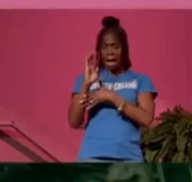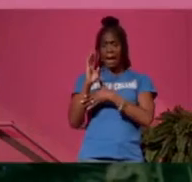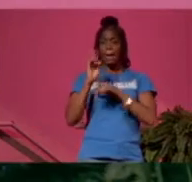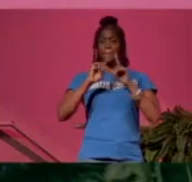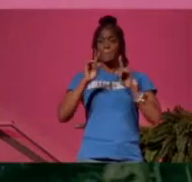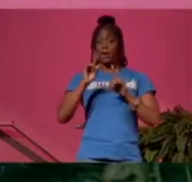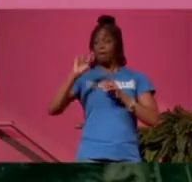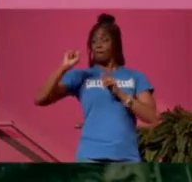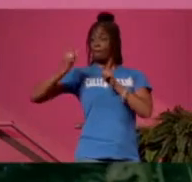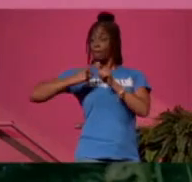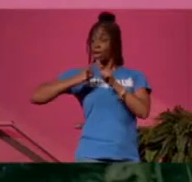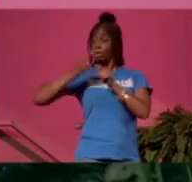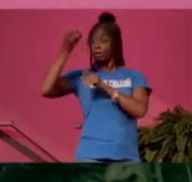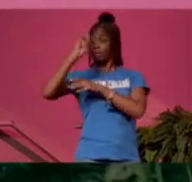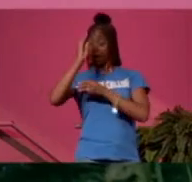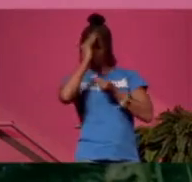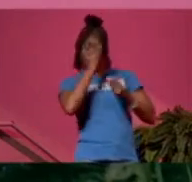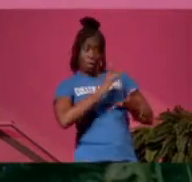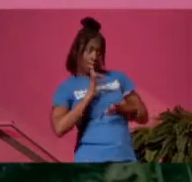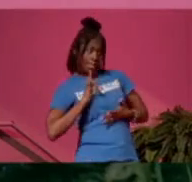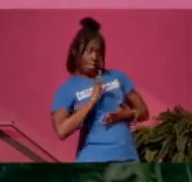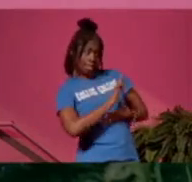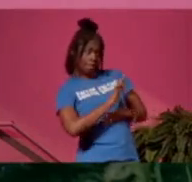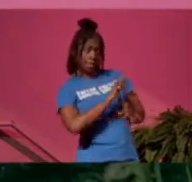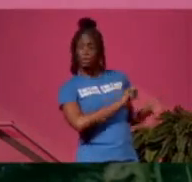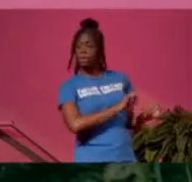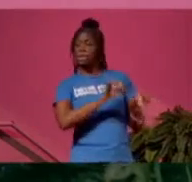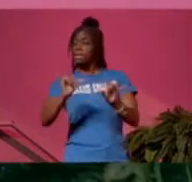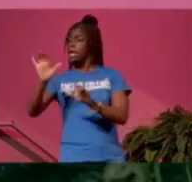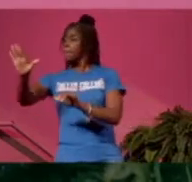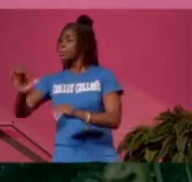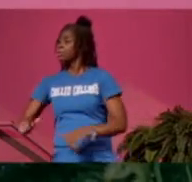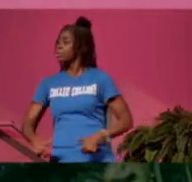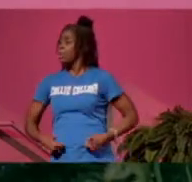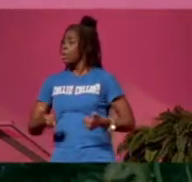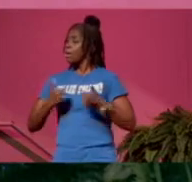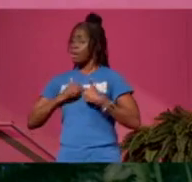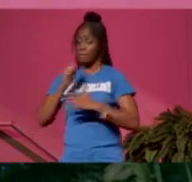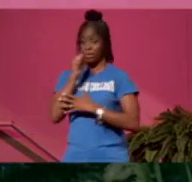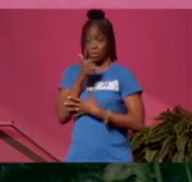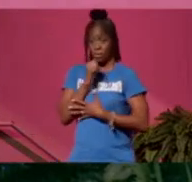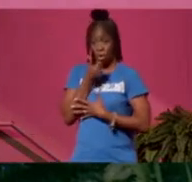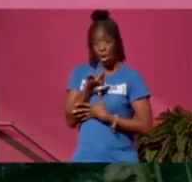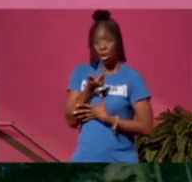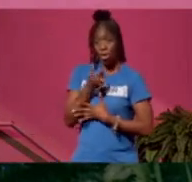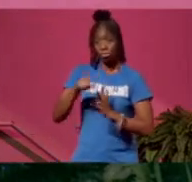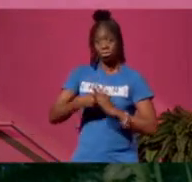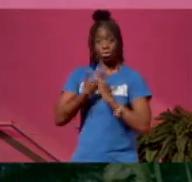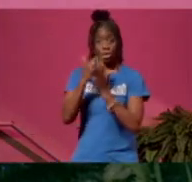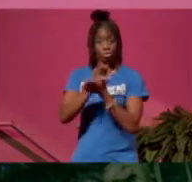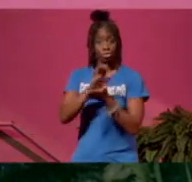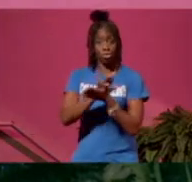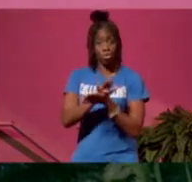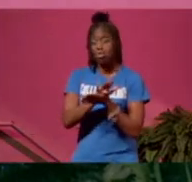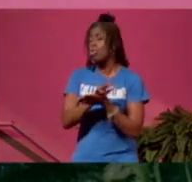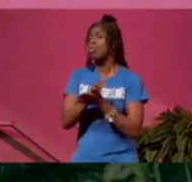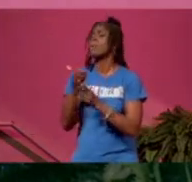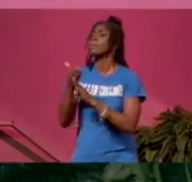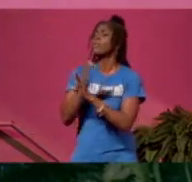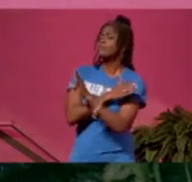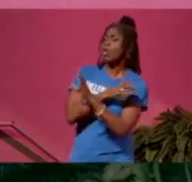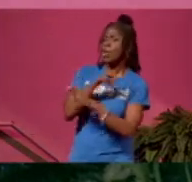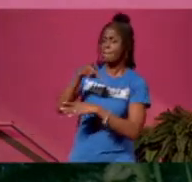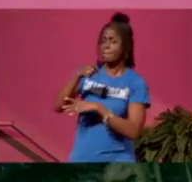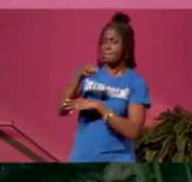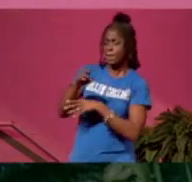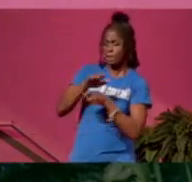And that's what I want to tell somebody here today. Before you go to school tomorrow, before you got to go back to deal with peer pressure, before they got to go back to school to deal